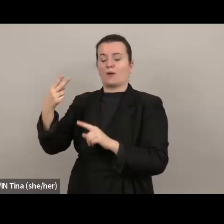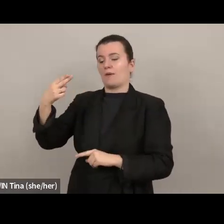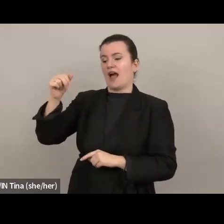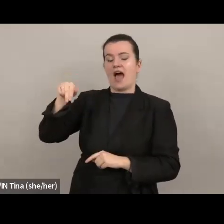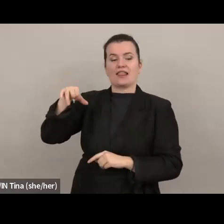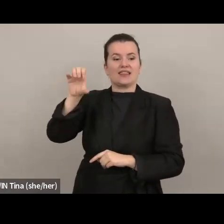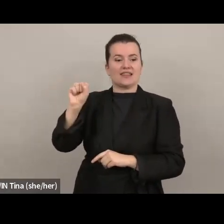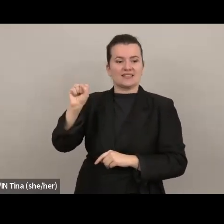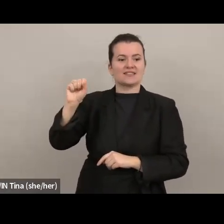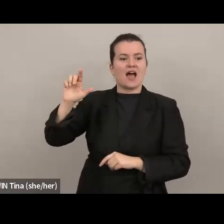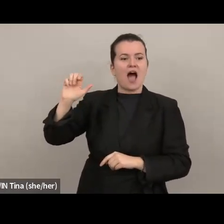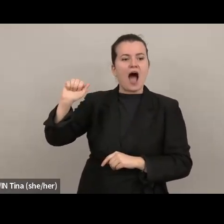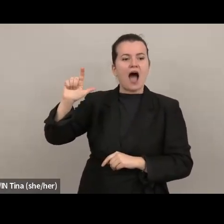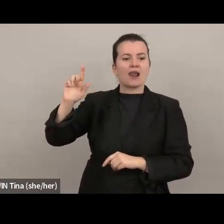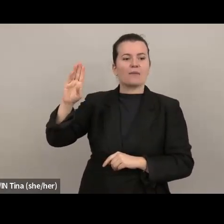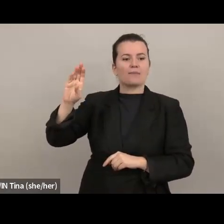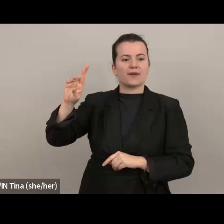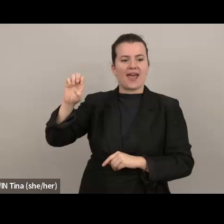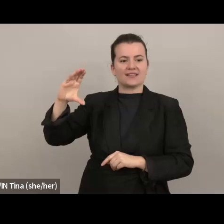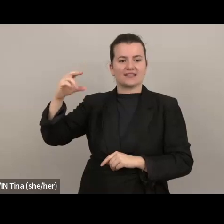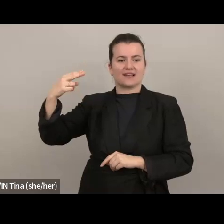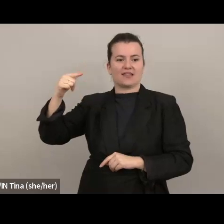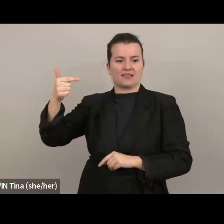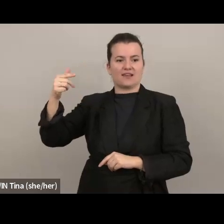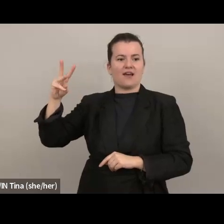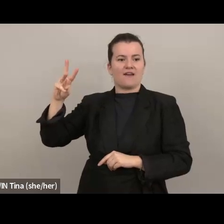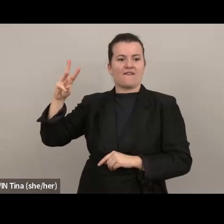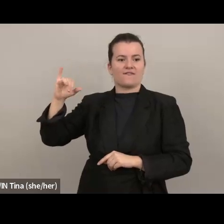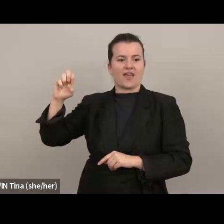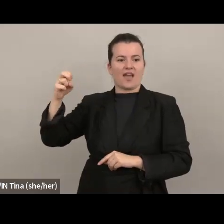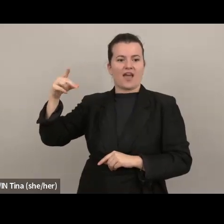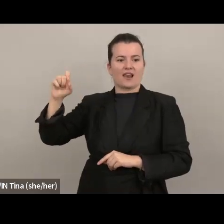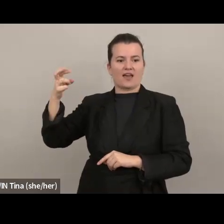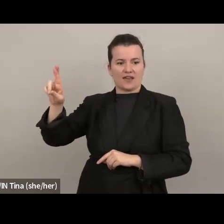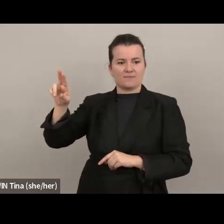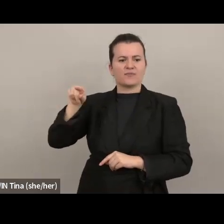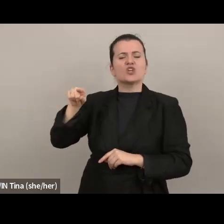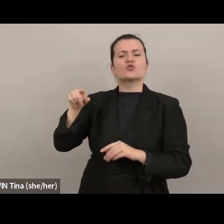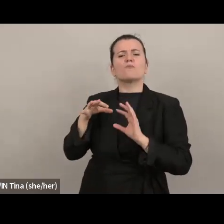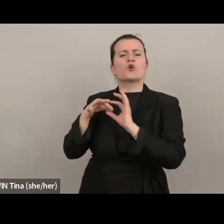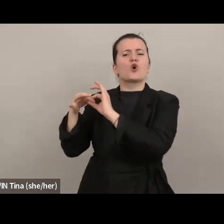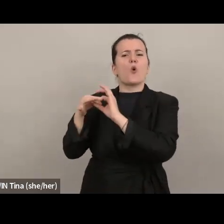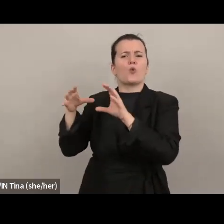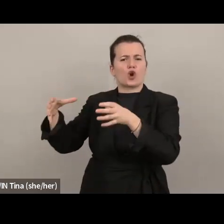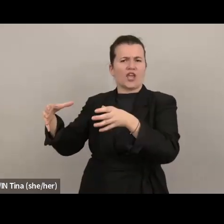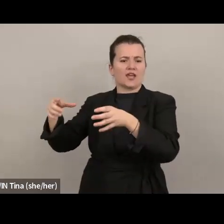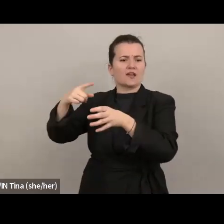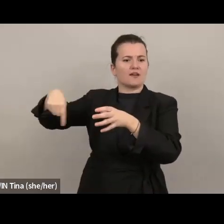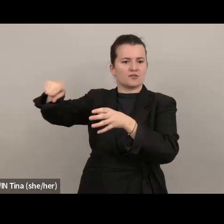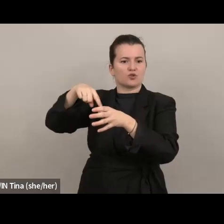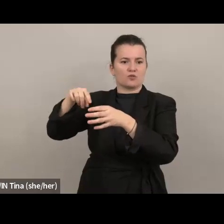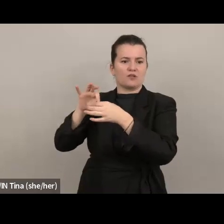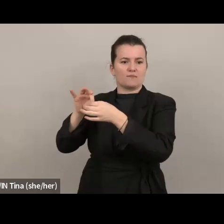is a German network and agency for rural co-working. He runs a rural co-working space himself and is